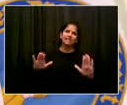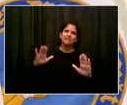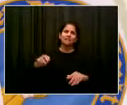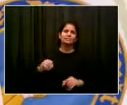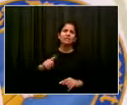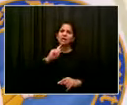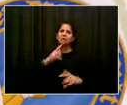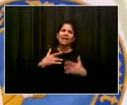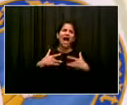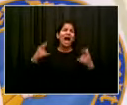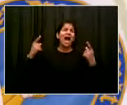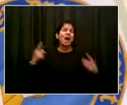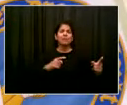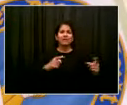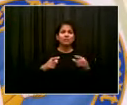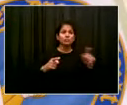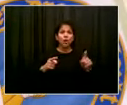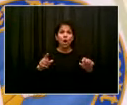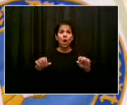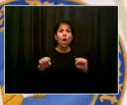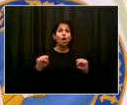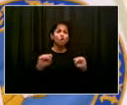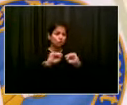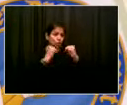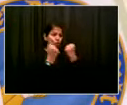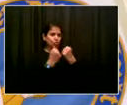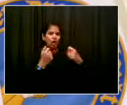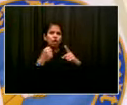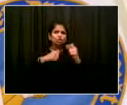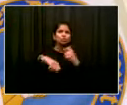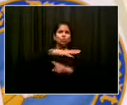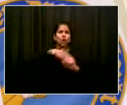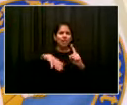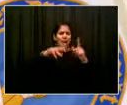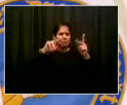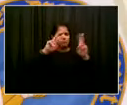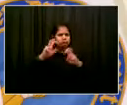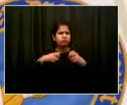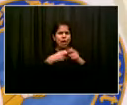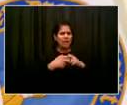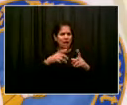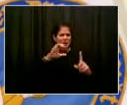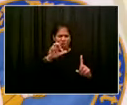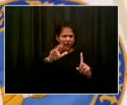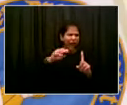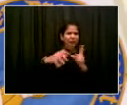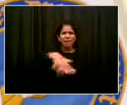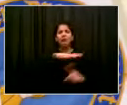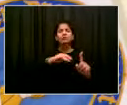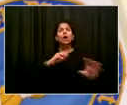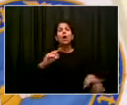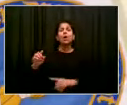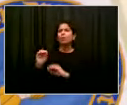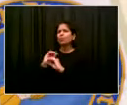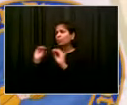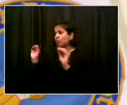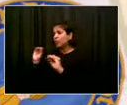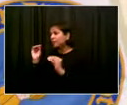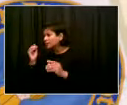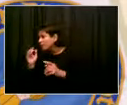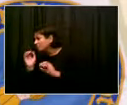12 years ago, and just seeing that the same social conditions, it just seems systemic, never-ending. So something had to be